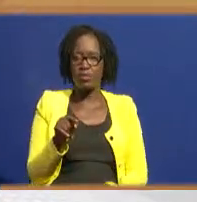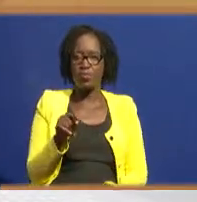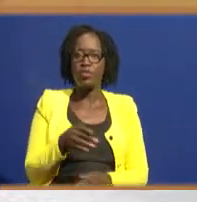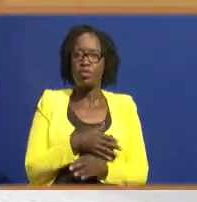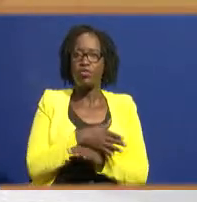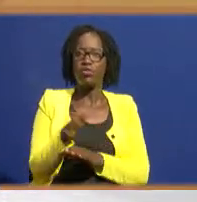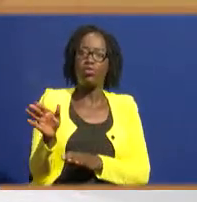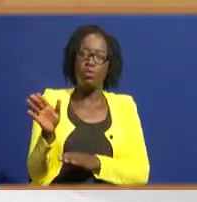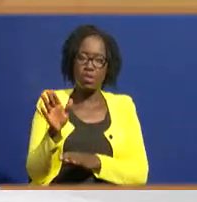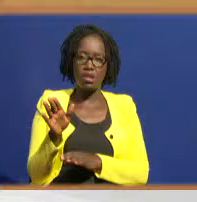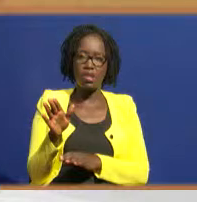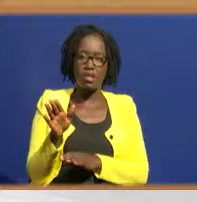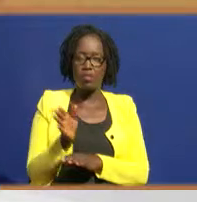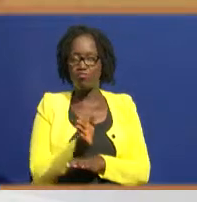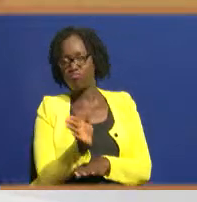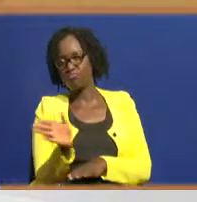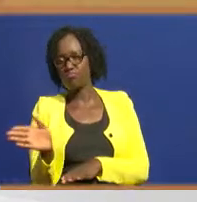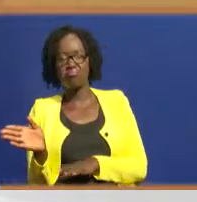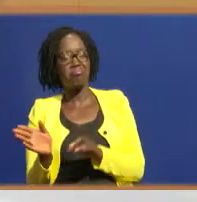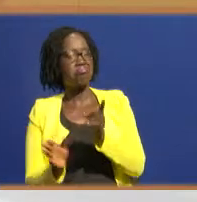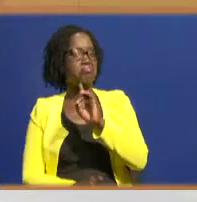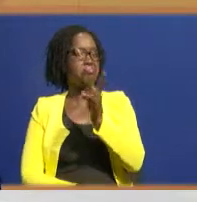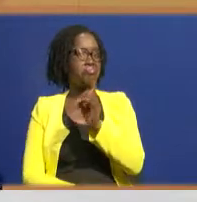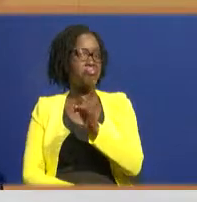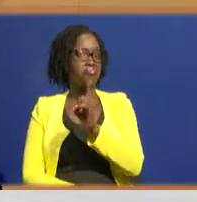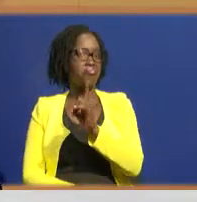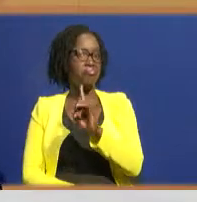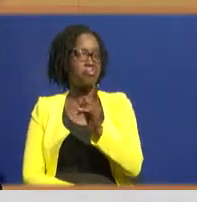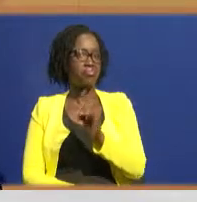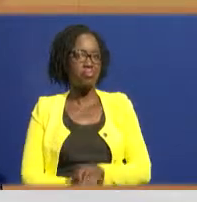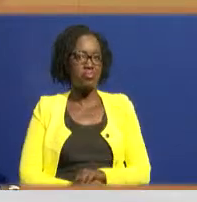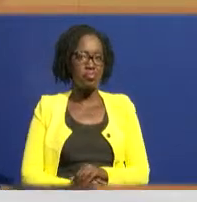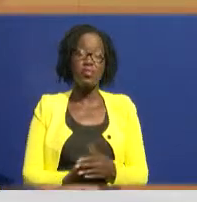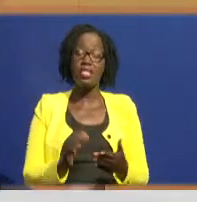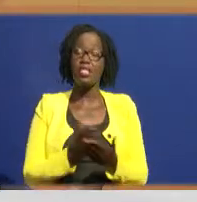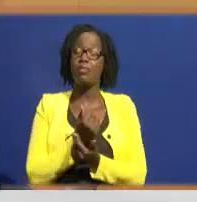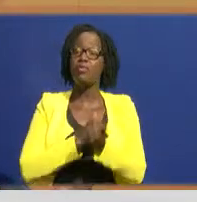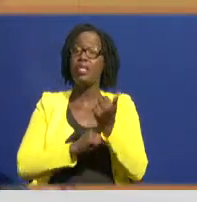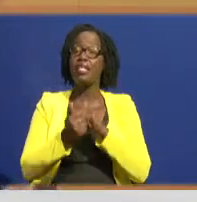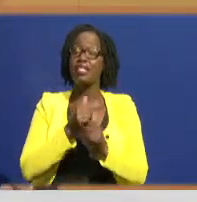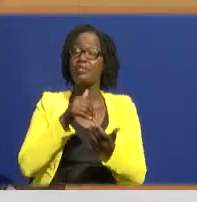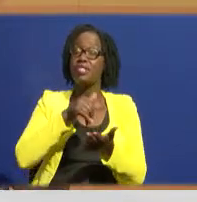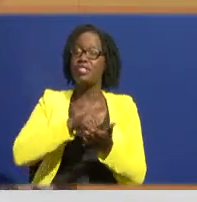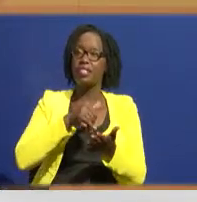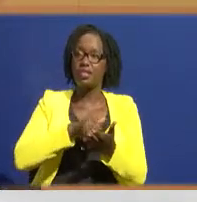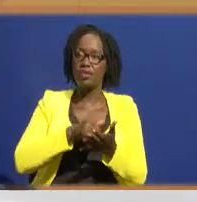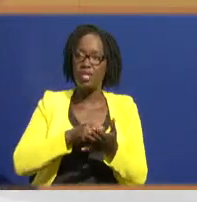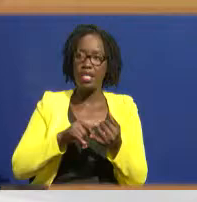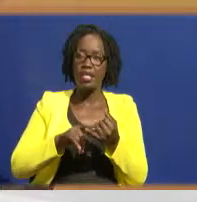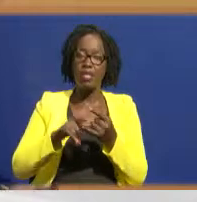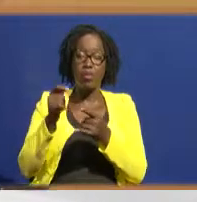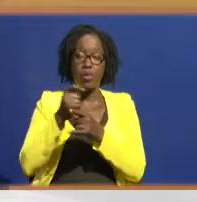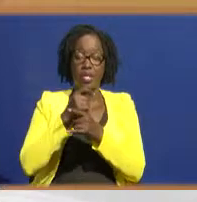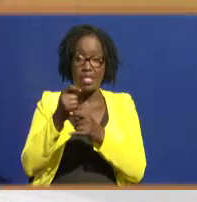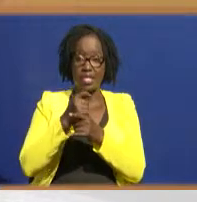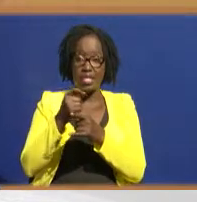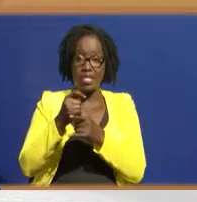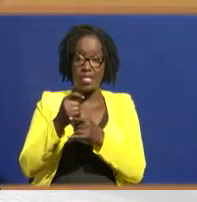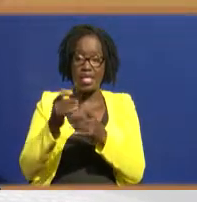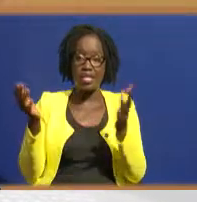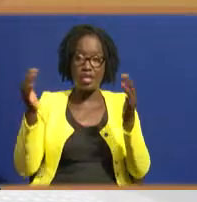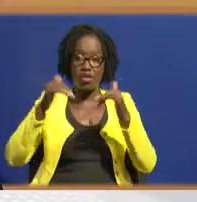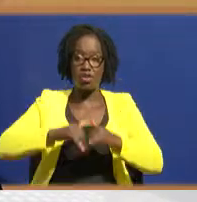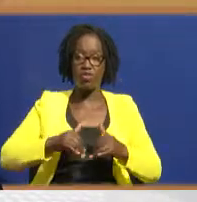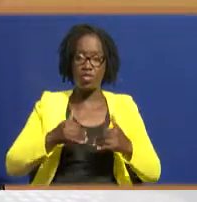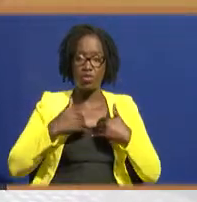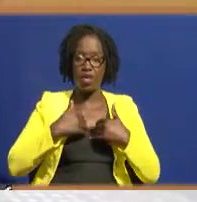lose out and go astray. So some of these activities will include the trainings and the conferences